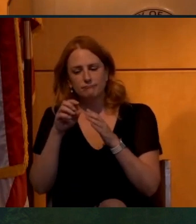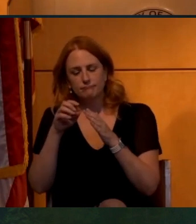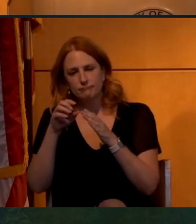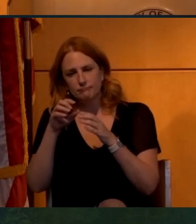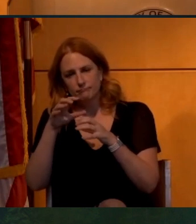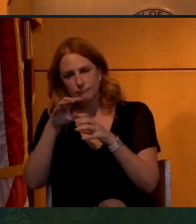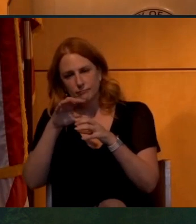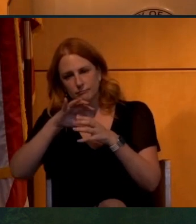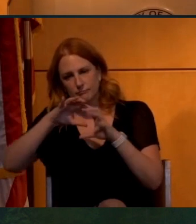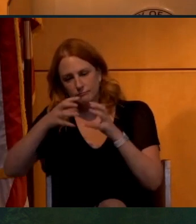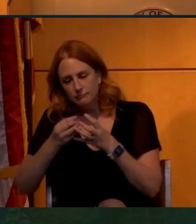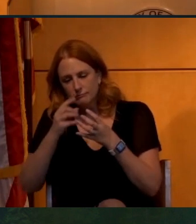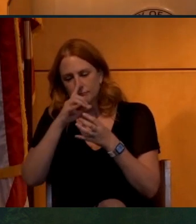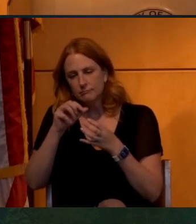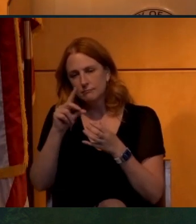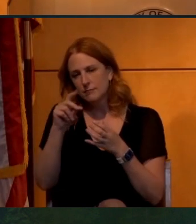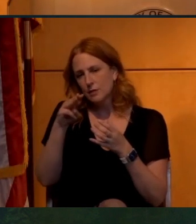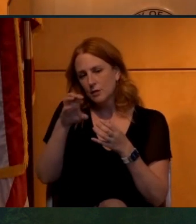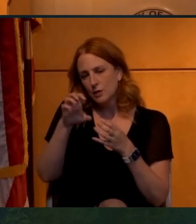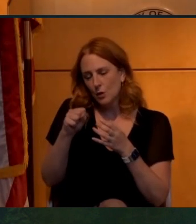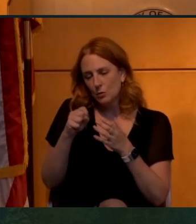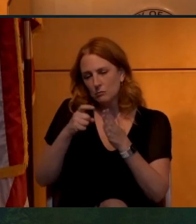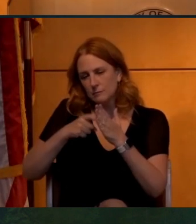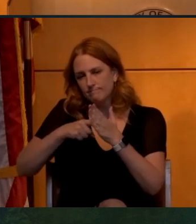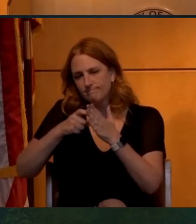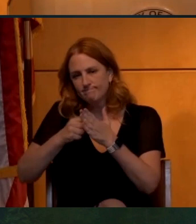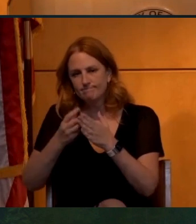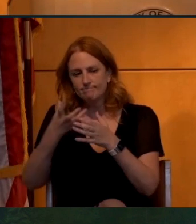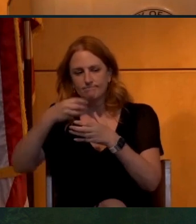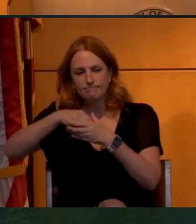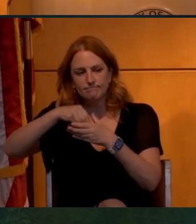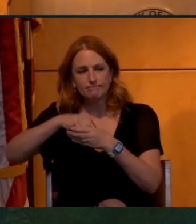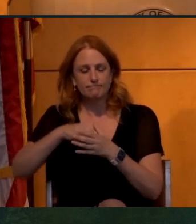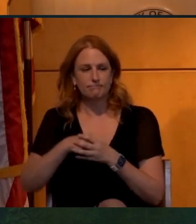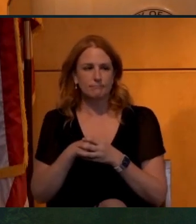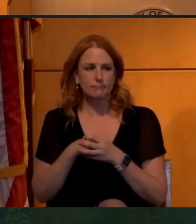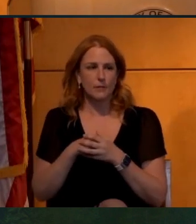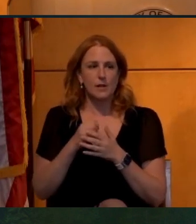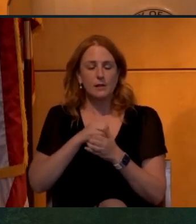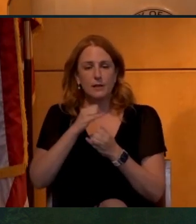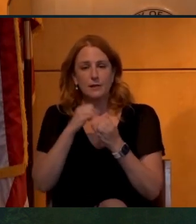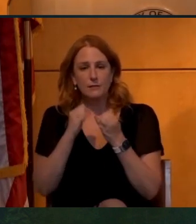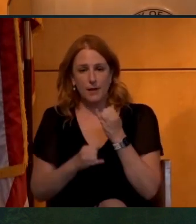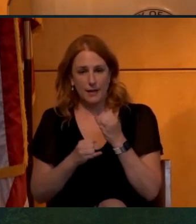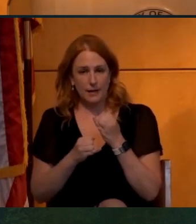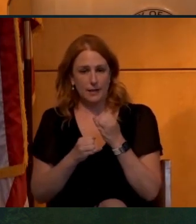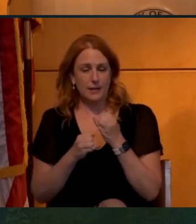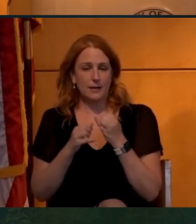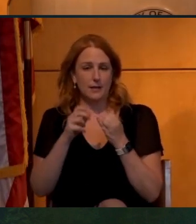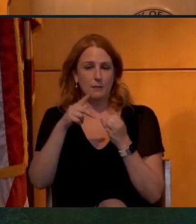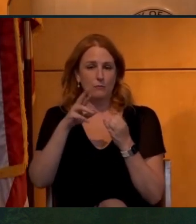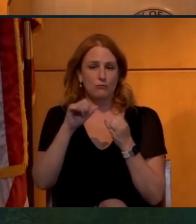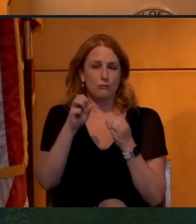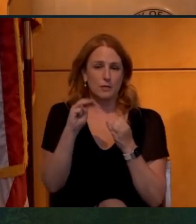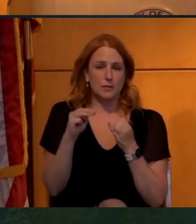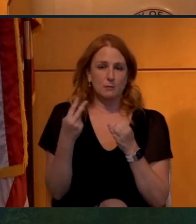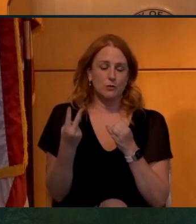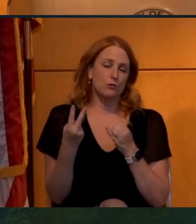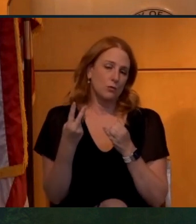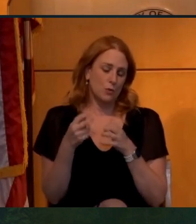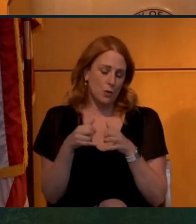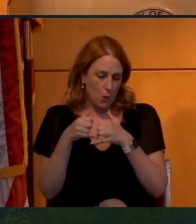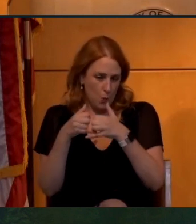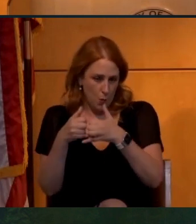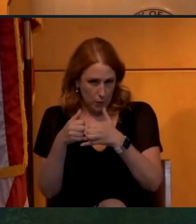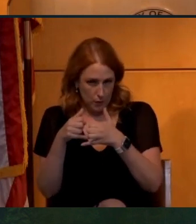at the origin of these interesting silicic features. And then finally, our second of the Prism 2 awards went to Leia, the